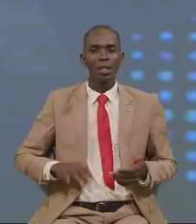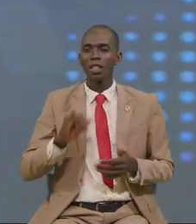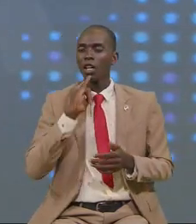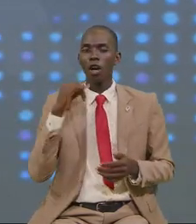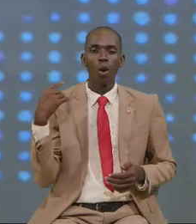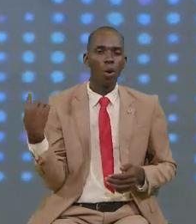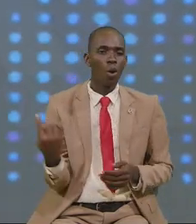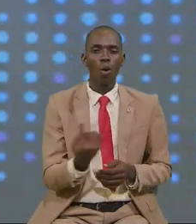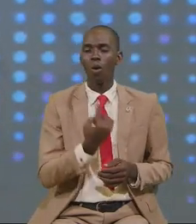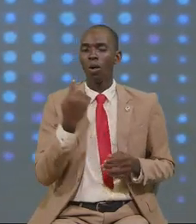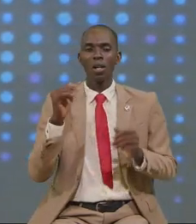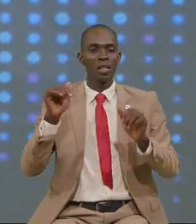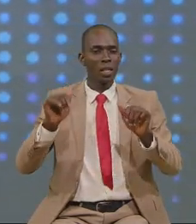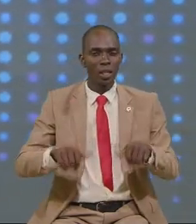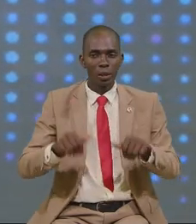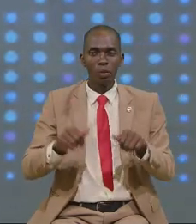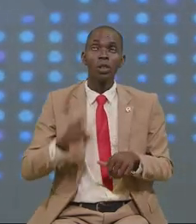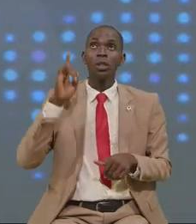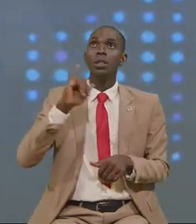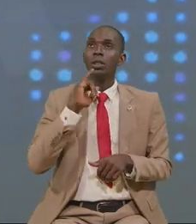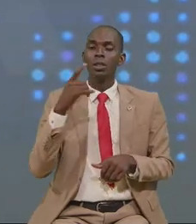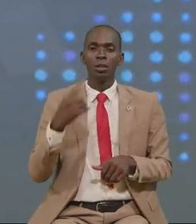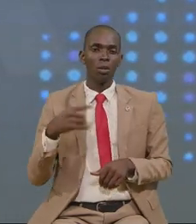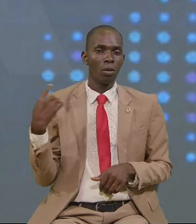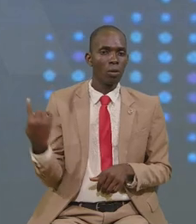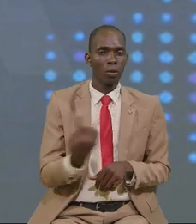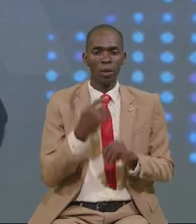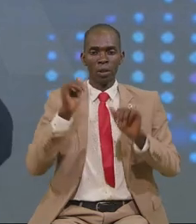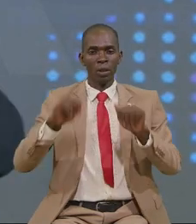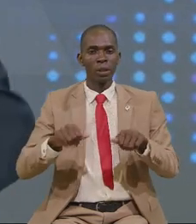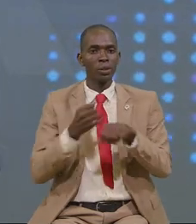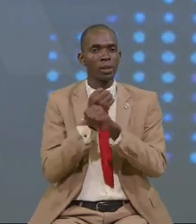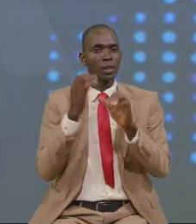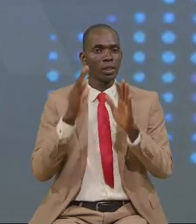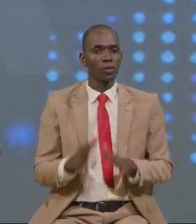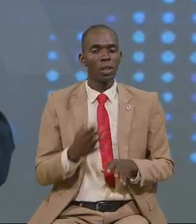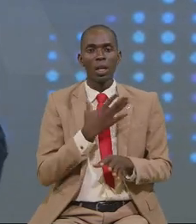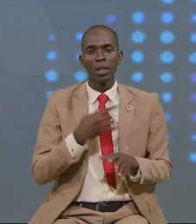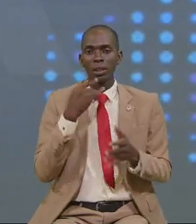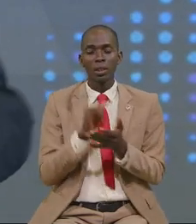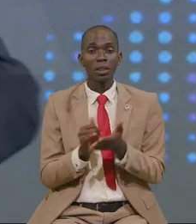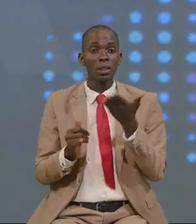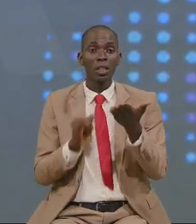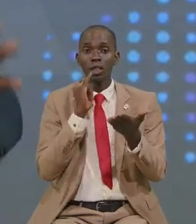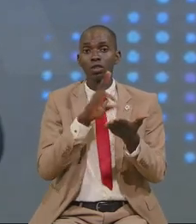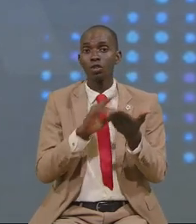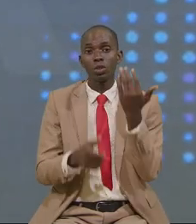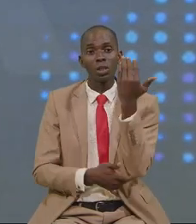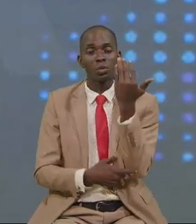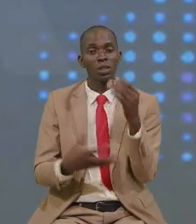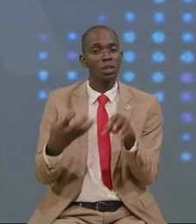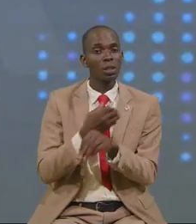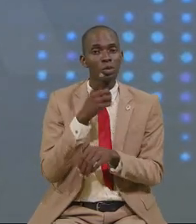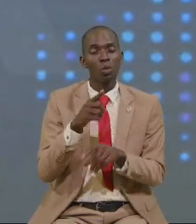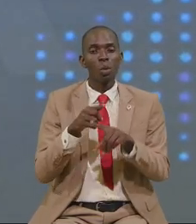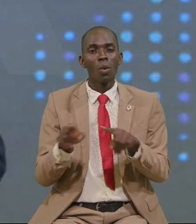able, is the always able Savior. And it says there's no temptation taking you but such as